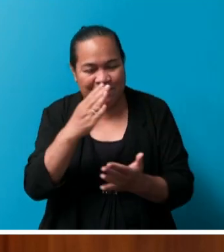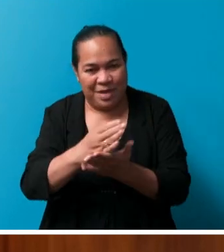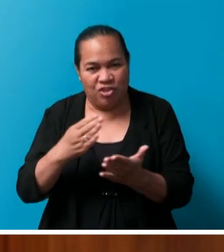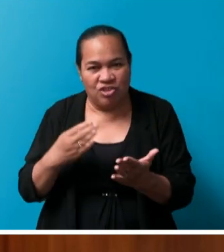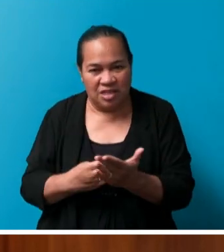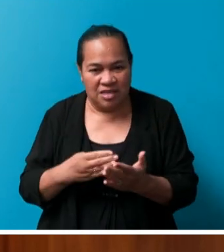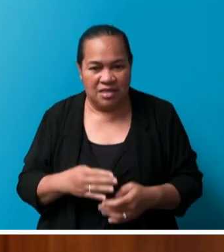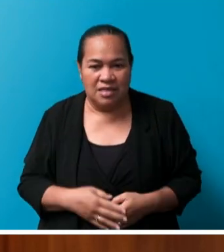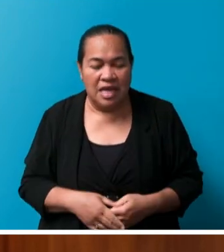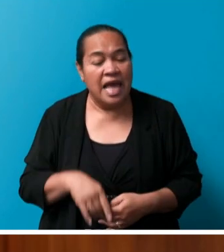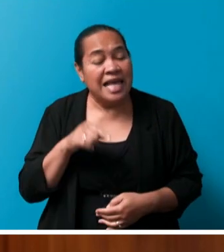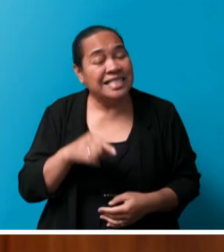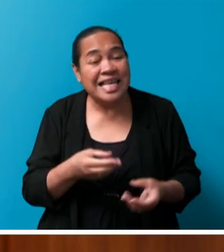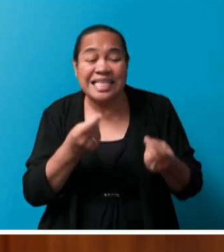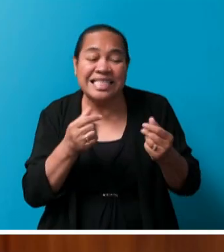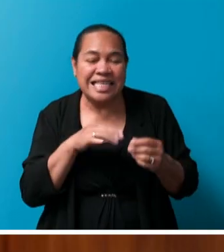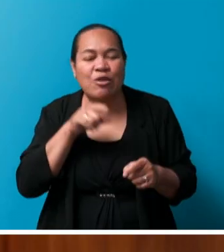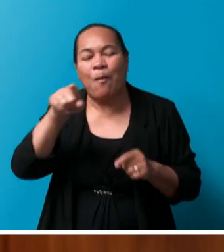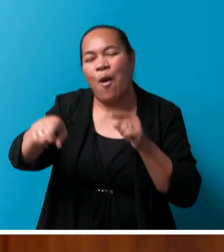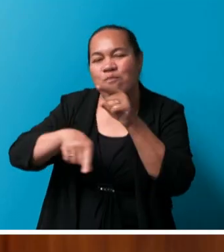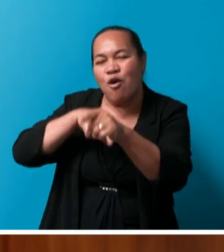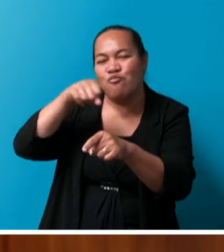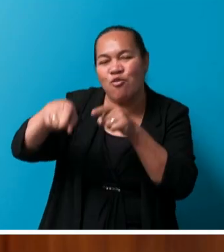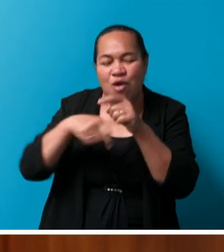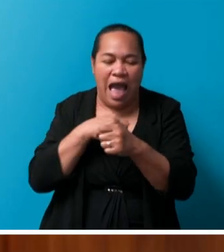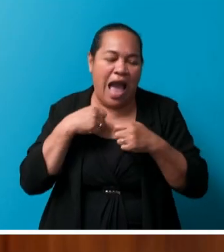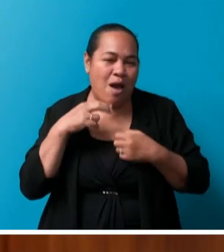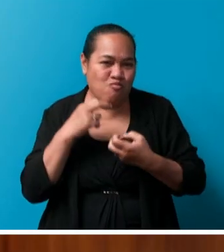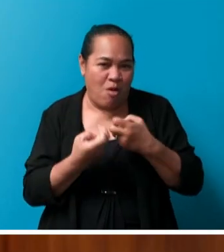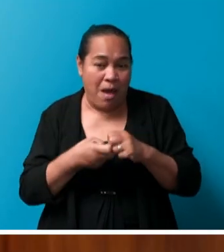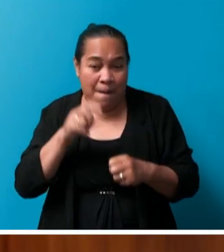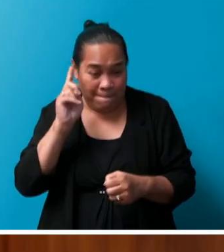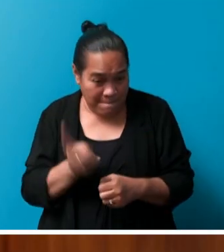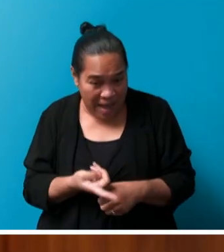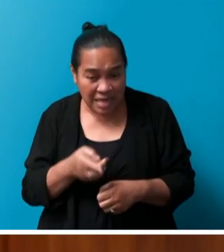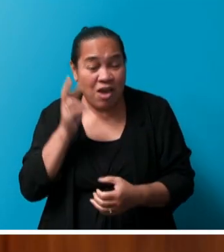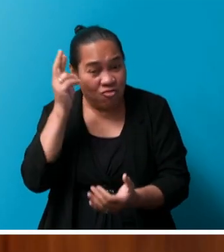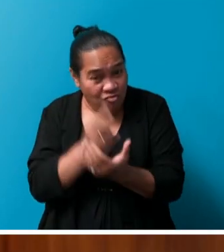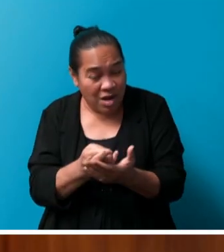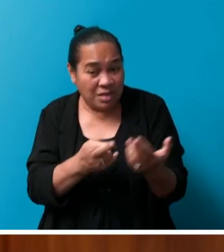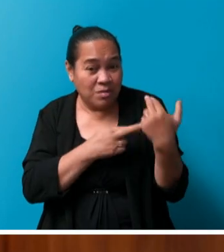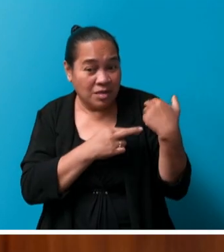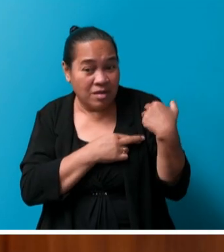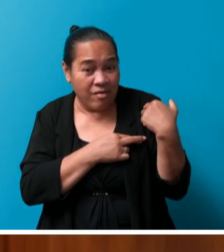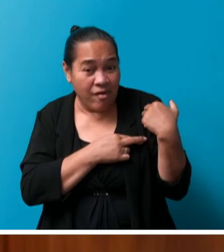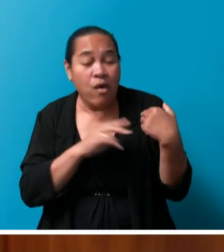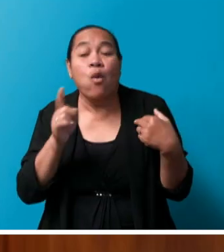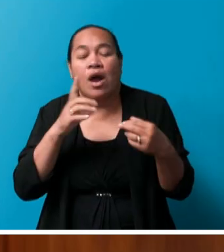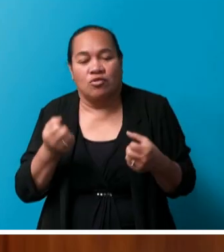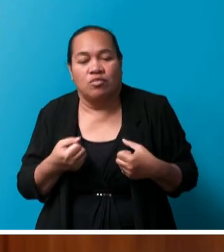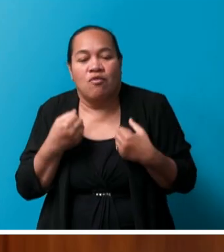It is easy to point out problems, but the real responsibility of government is to provide